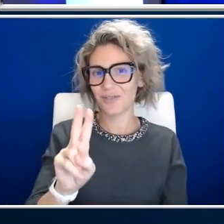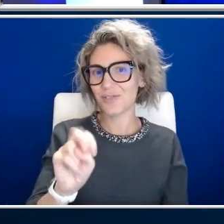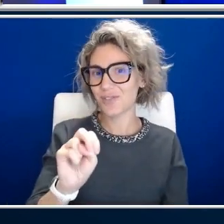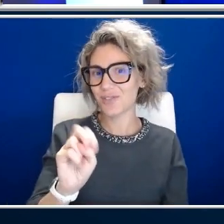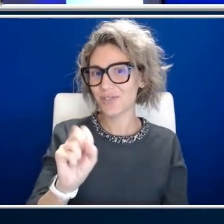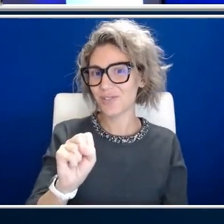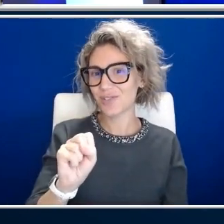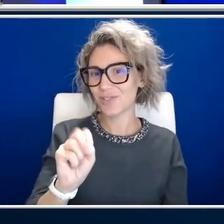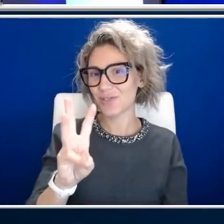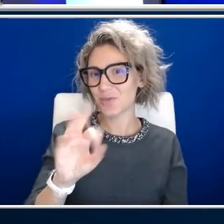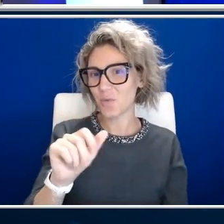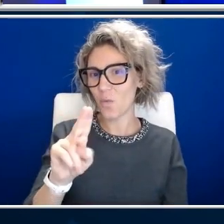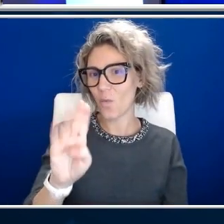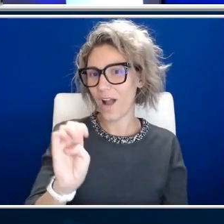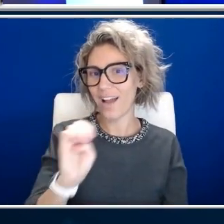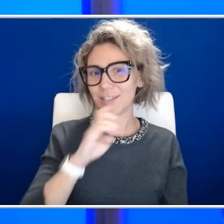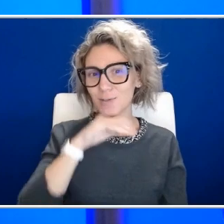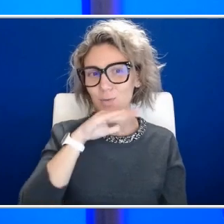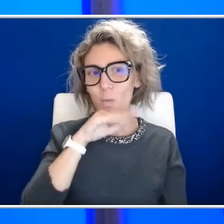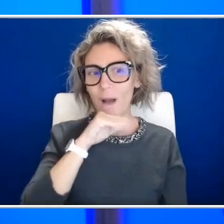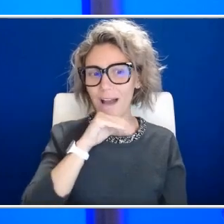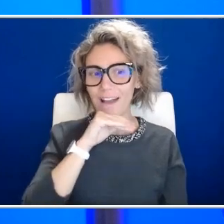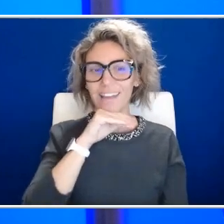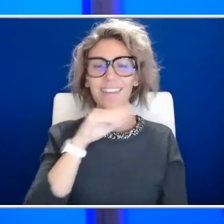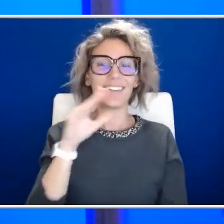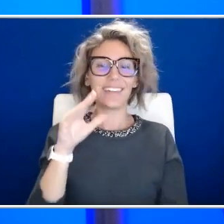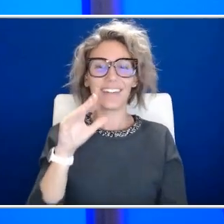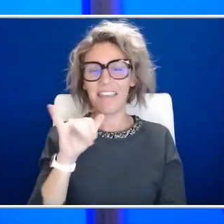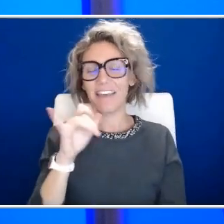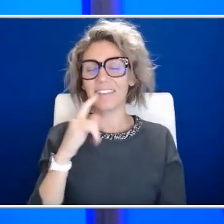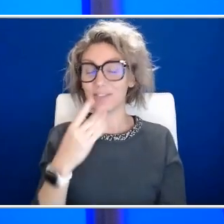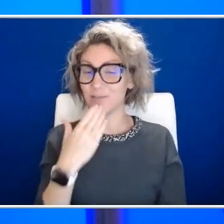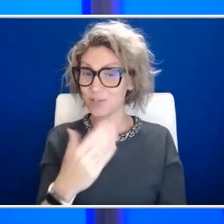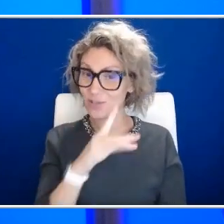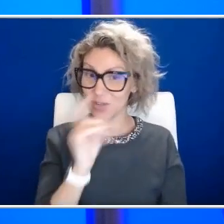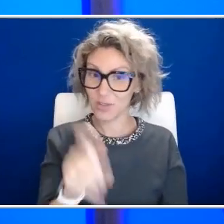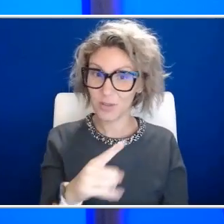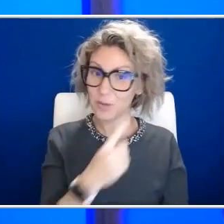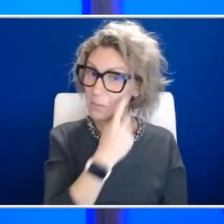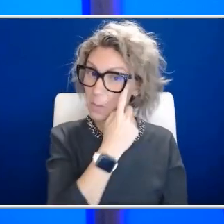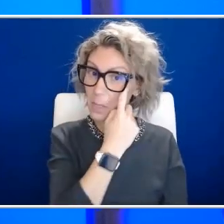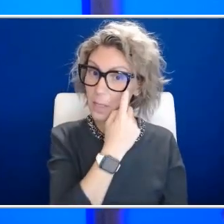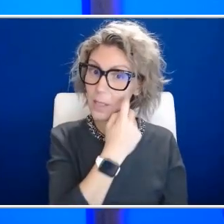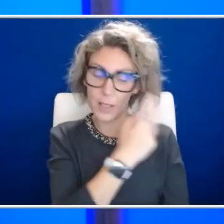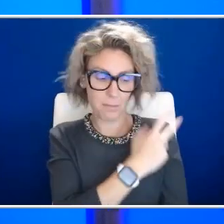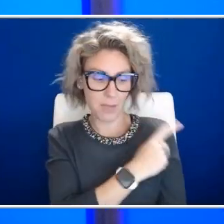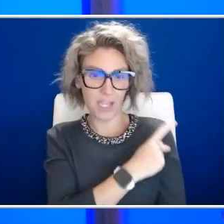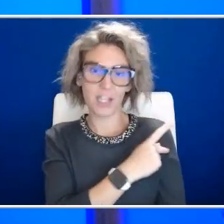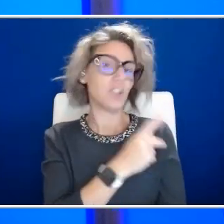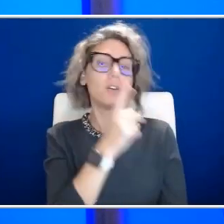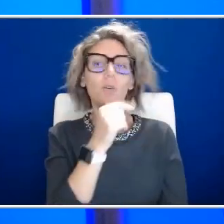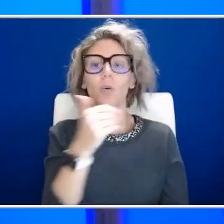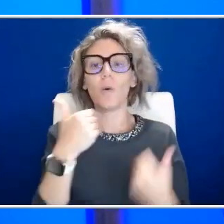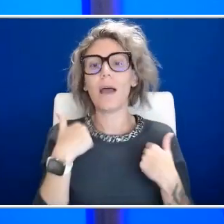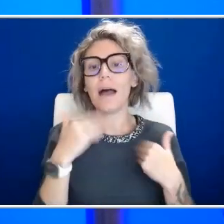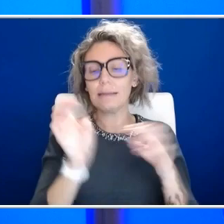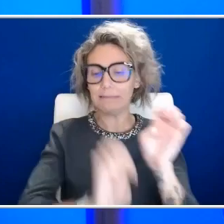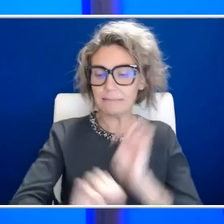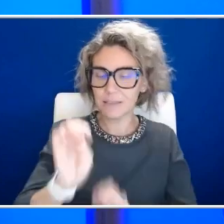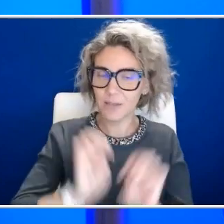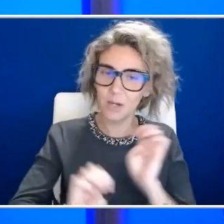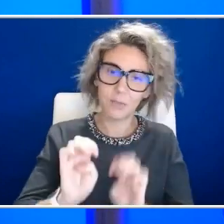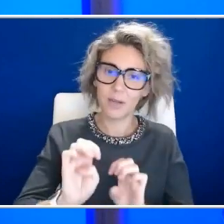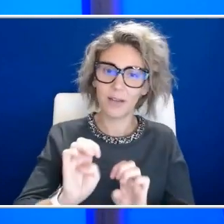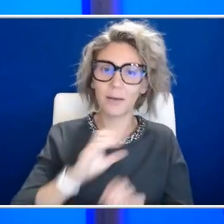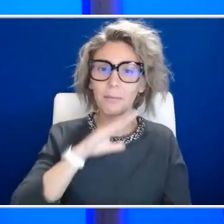up with that? Also, that's a very good question. The patient who got this experimental pig kidney